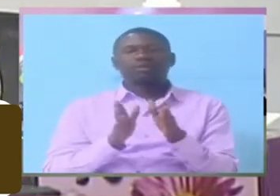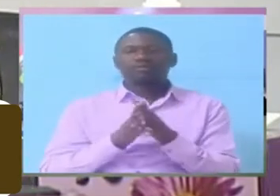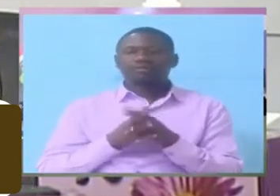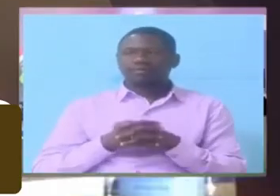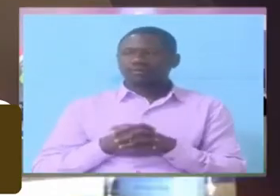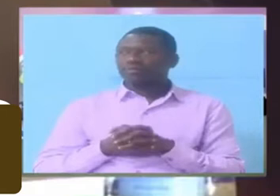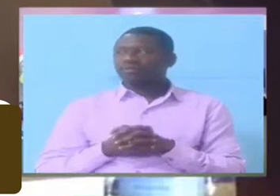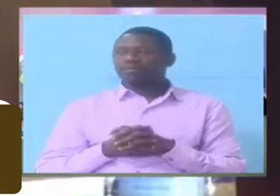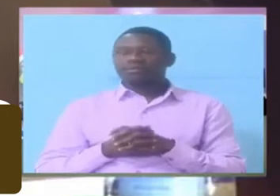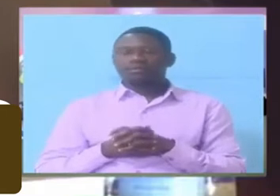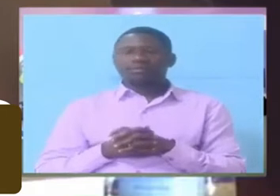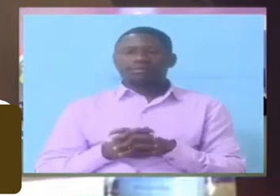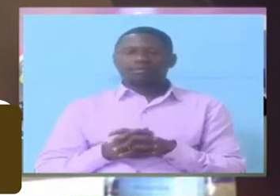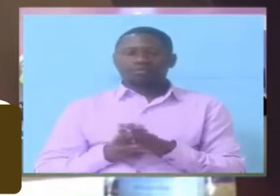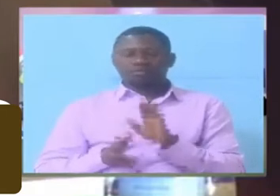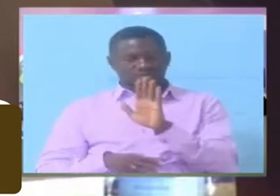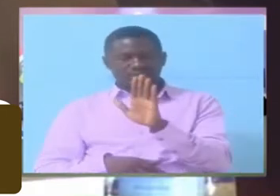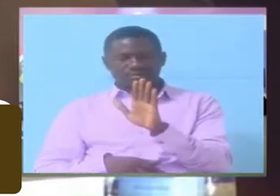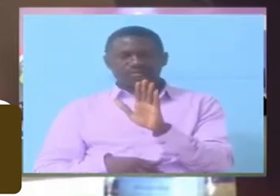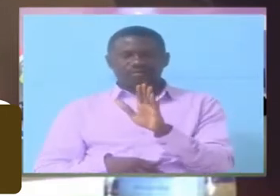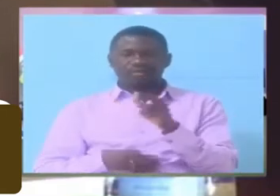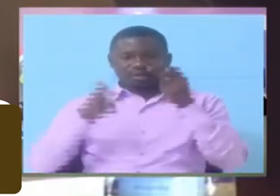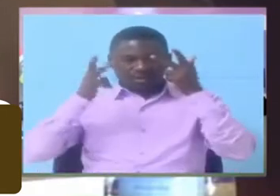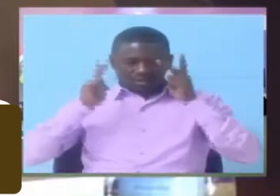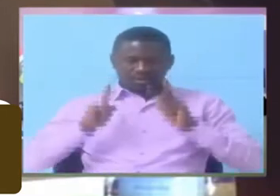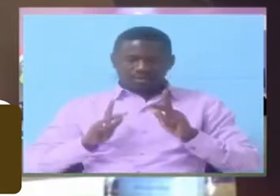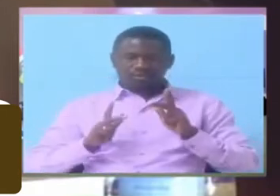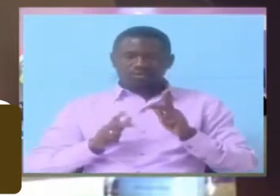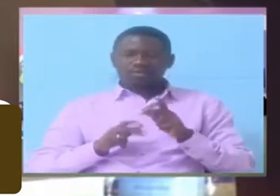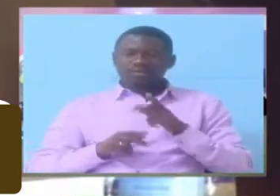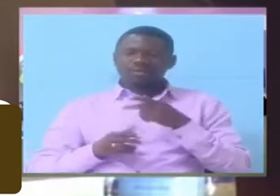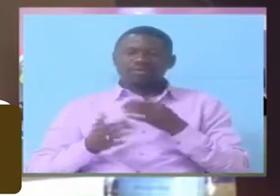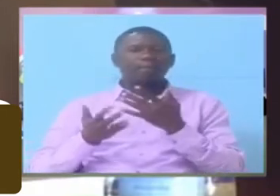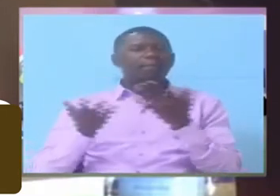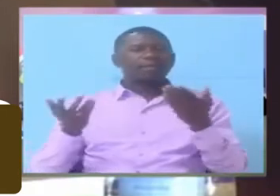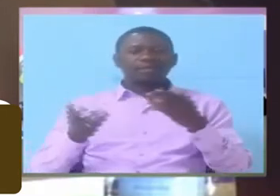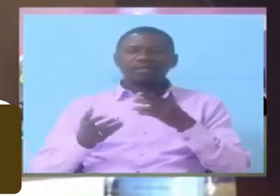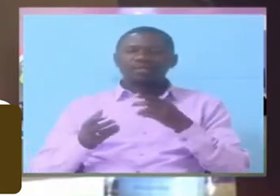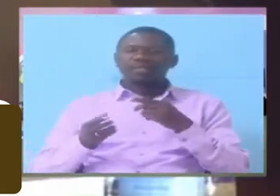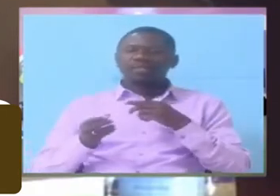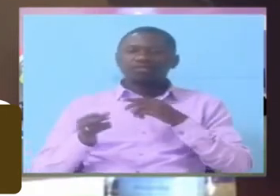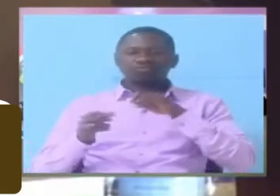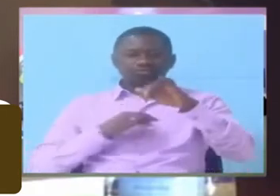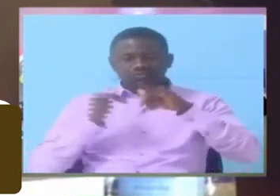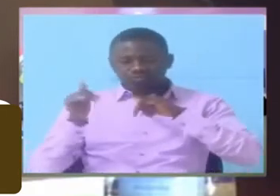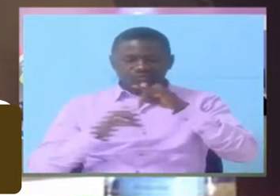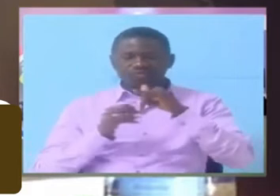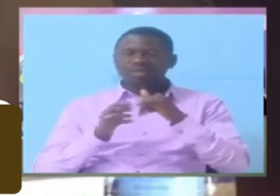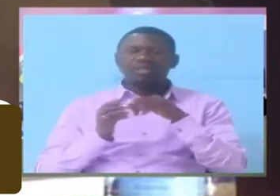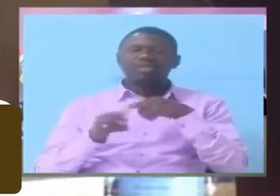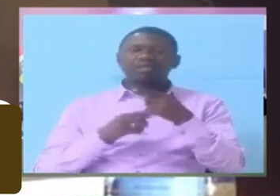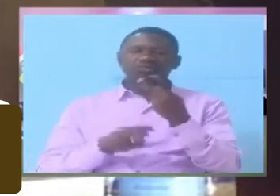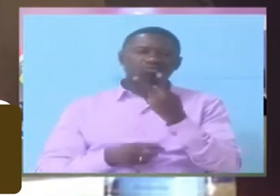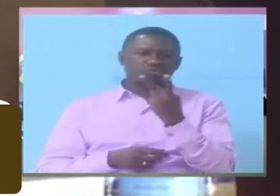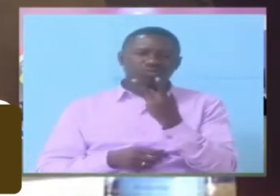matter. Yeah, hold on a second. Council, there is a lot of exchange going on between the two of you in the abstract.